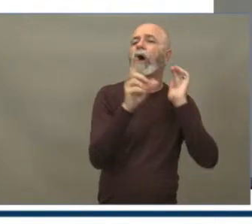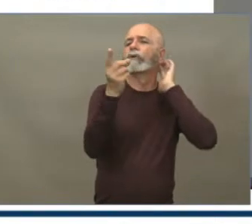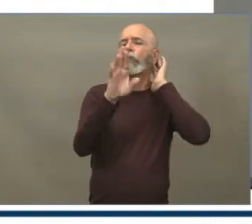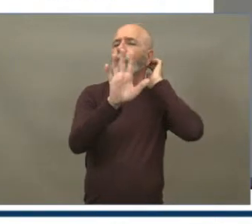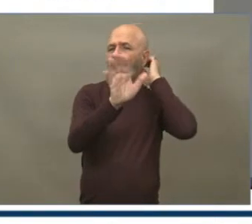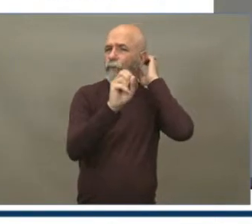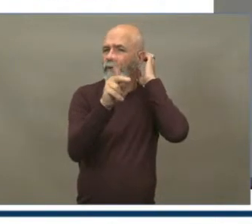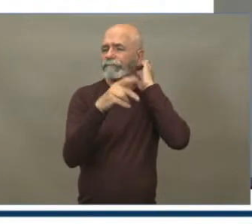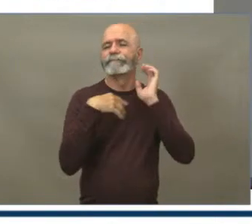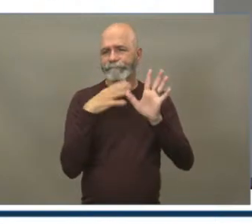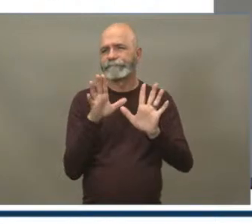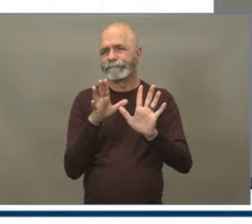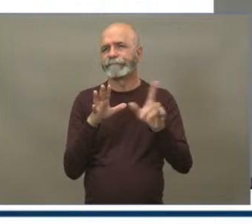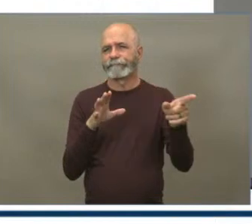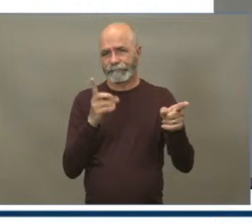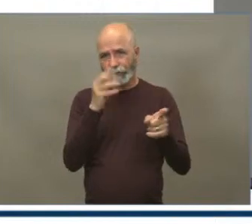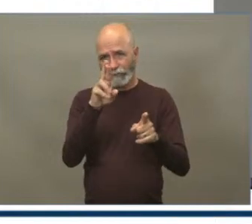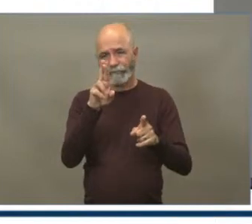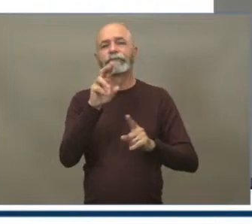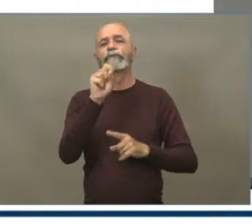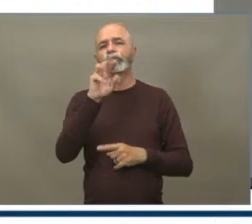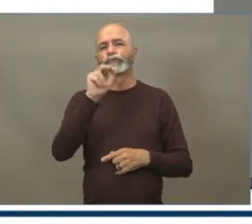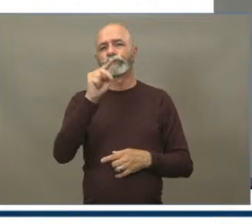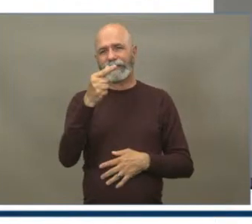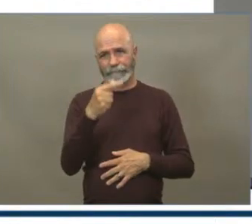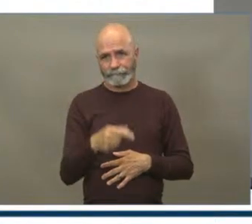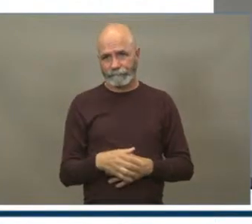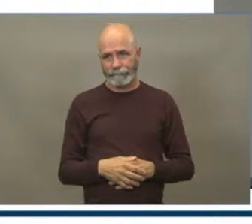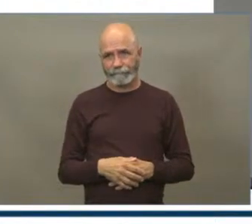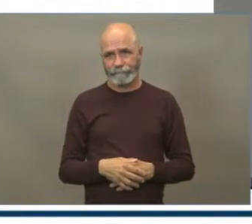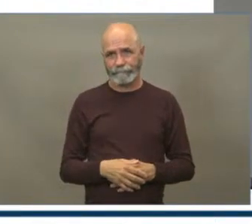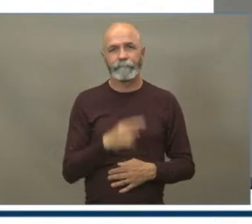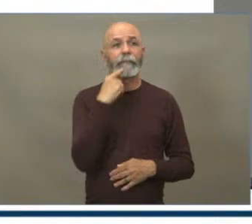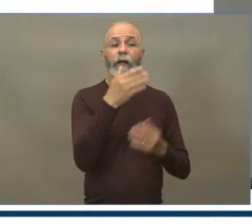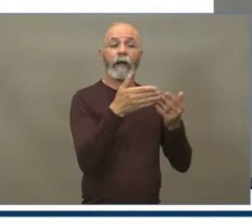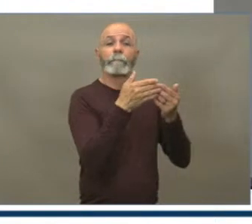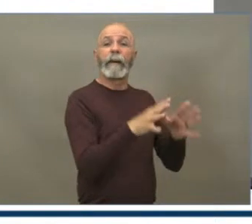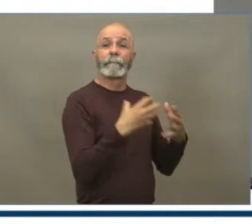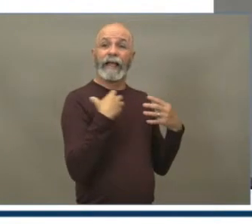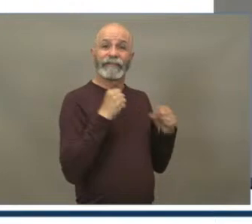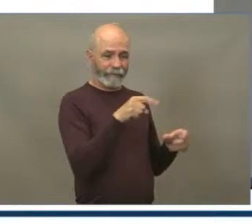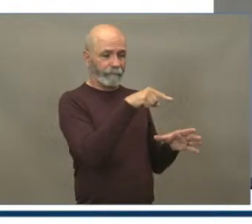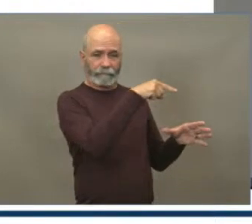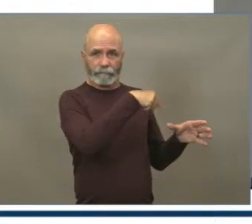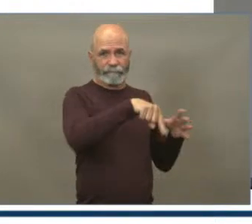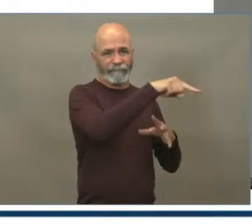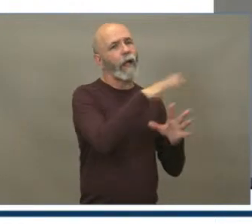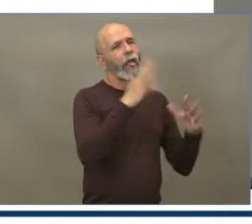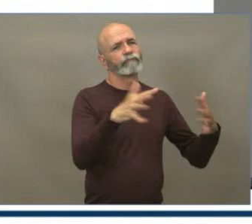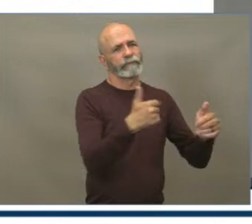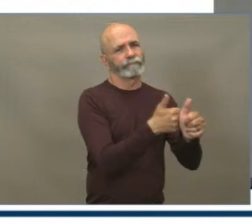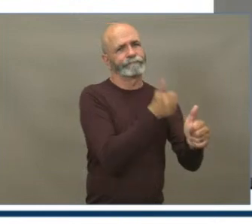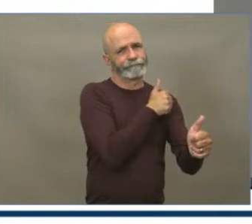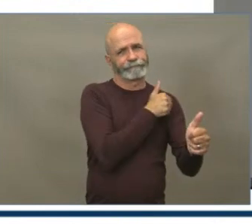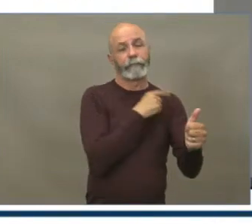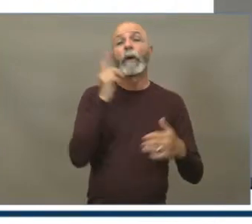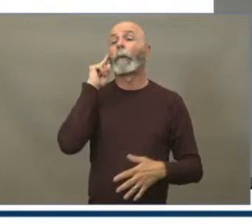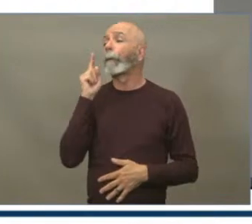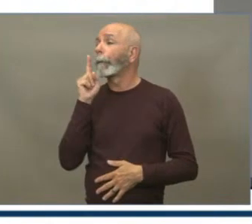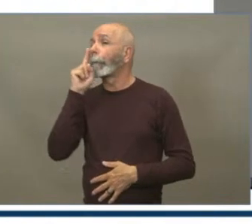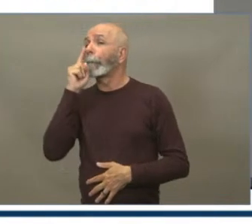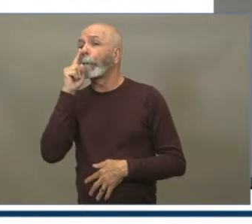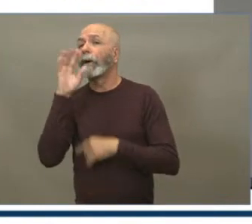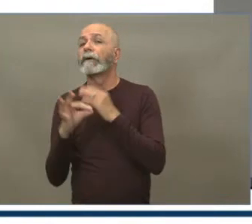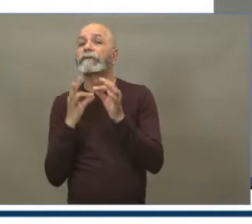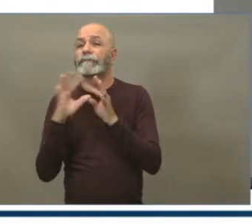on Friday, the process goes, somebody goes for a test. Their swab then goes to the lab. The lab